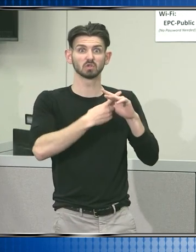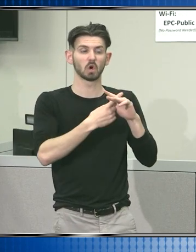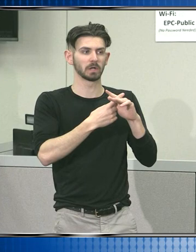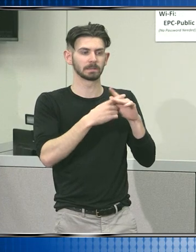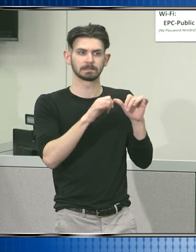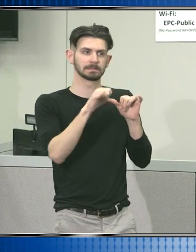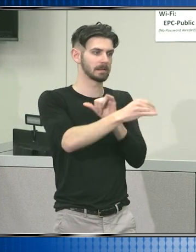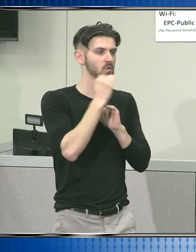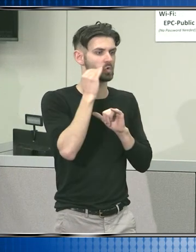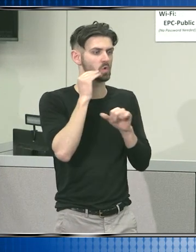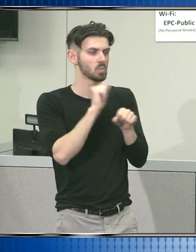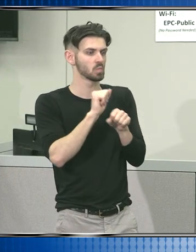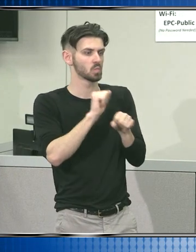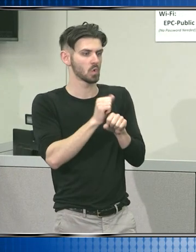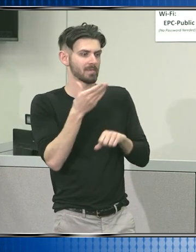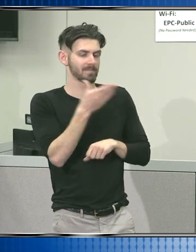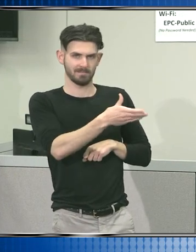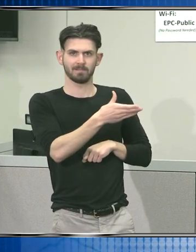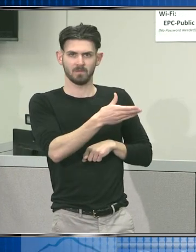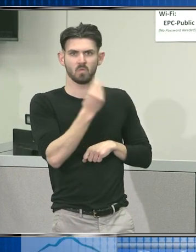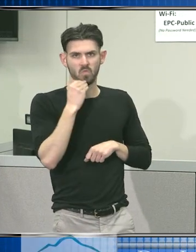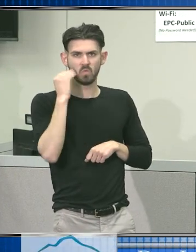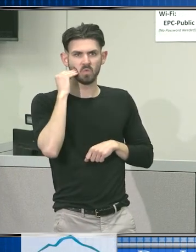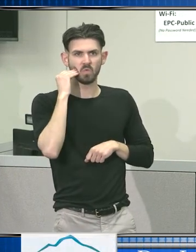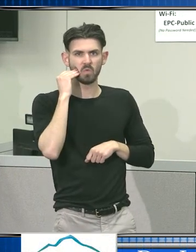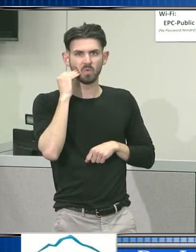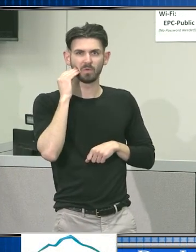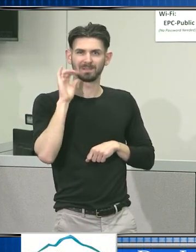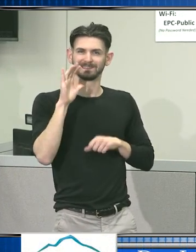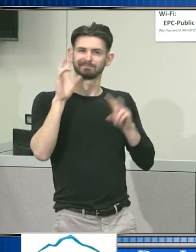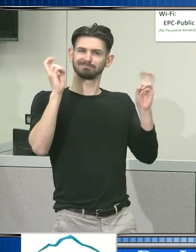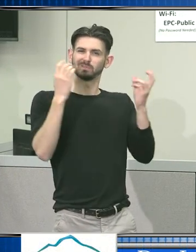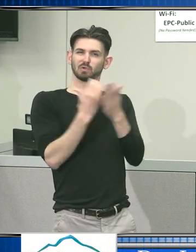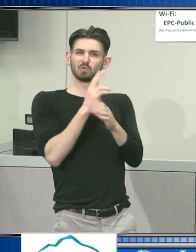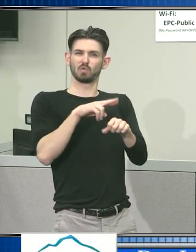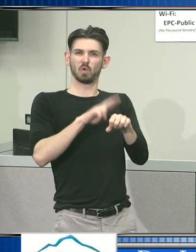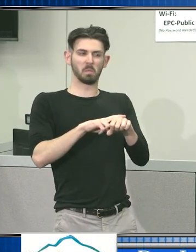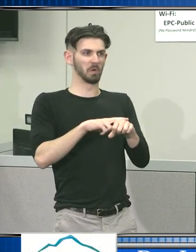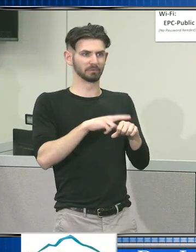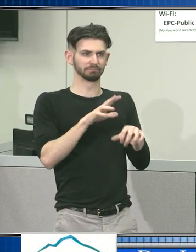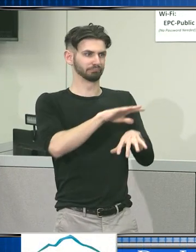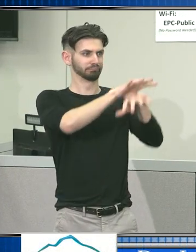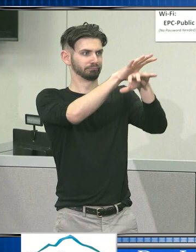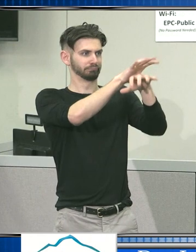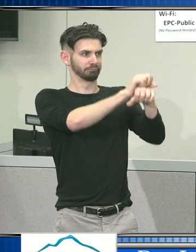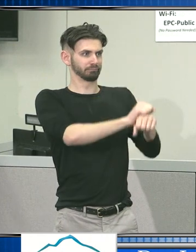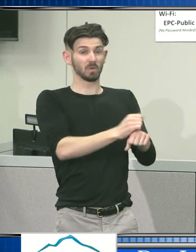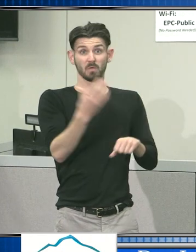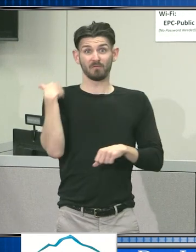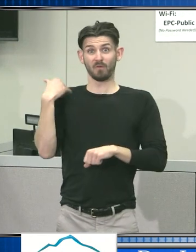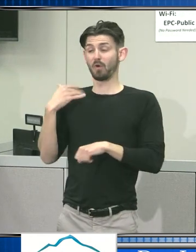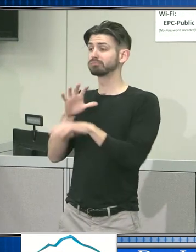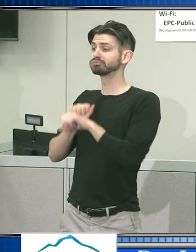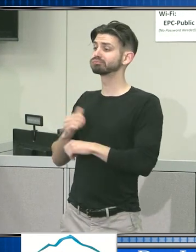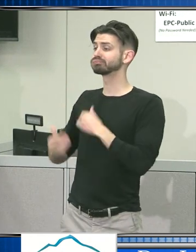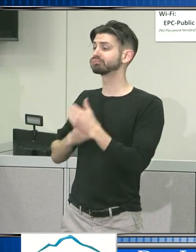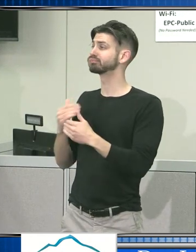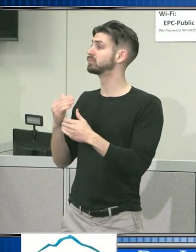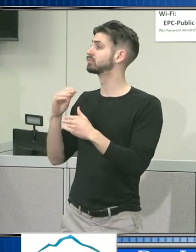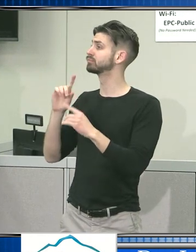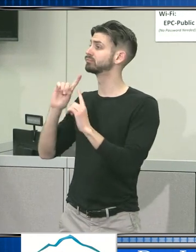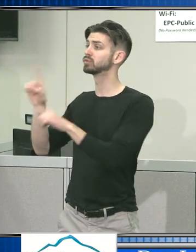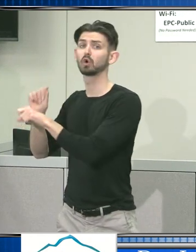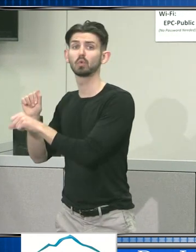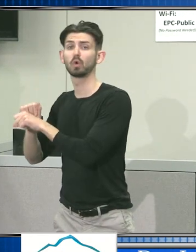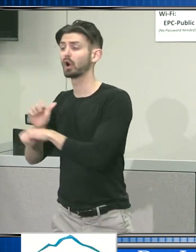pace, and there's a new normal coming, right? So what we've been used to was your rhythm, it was your routine, and now we need to lean into